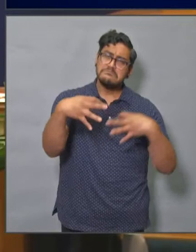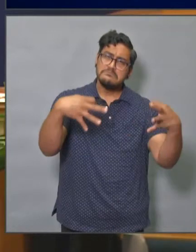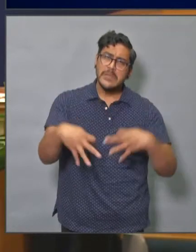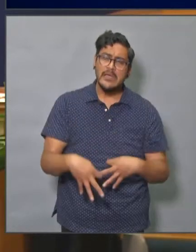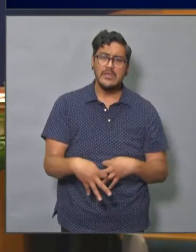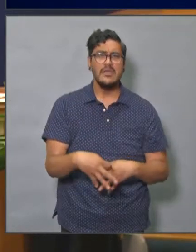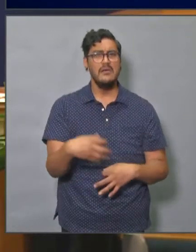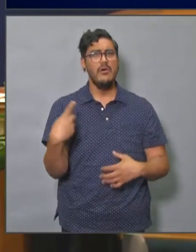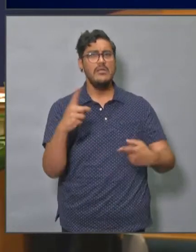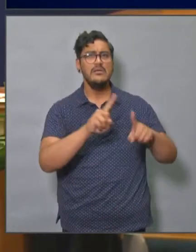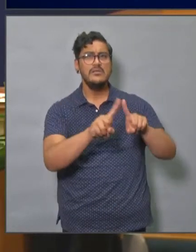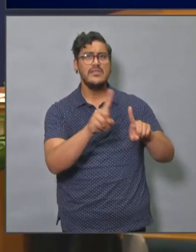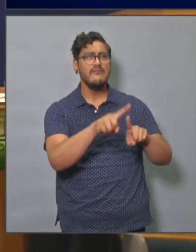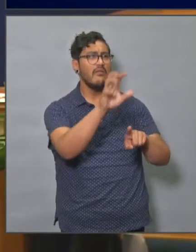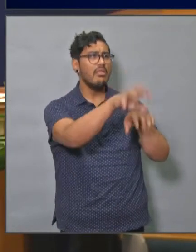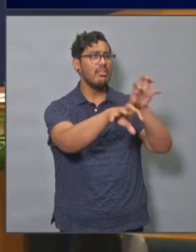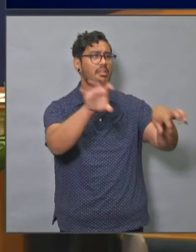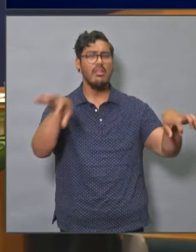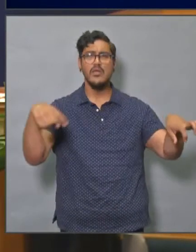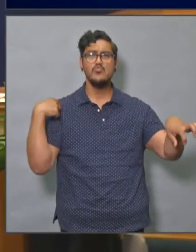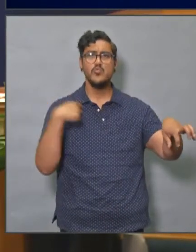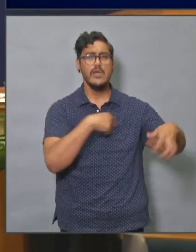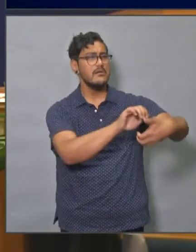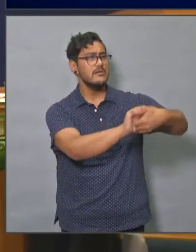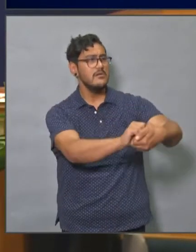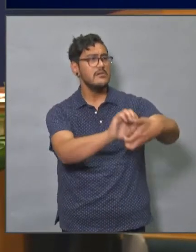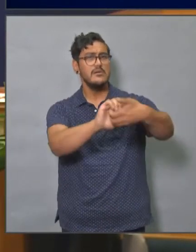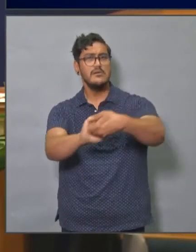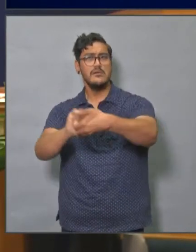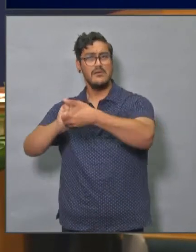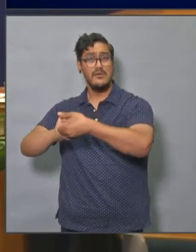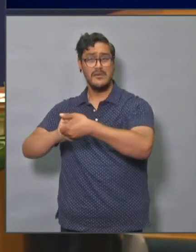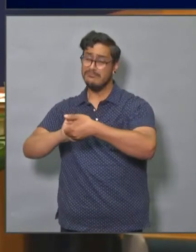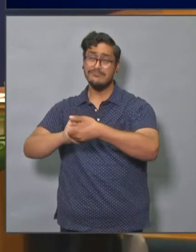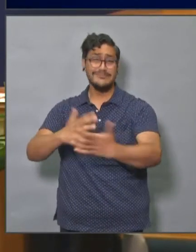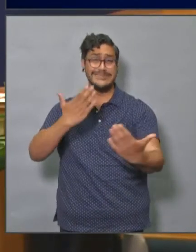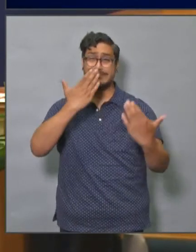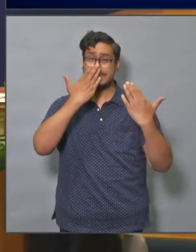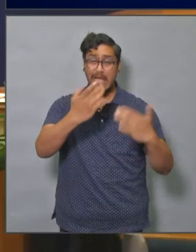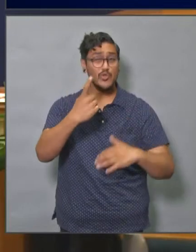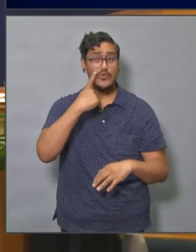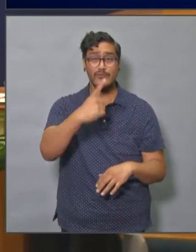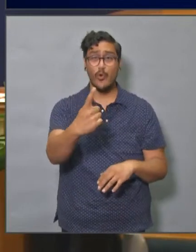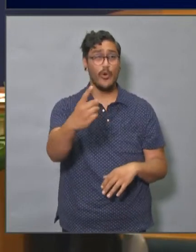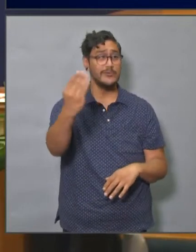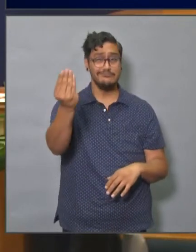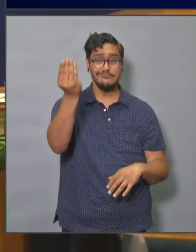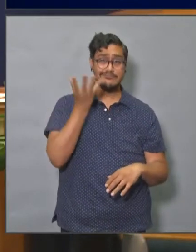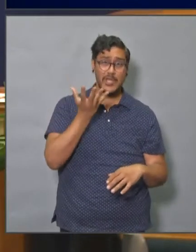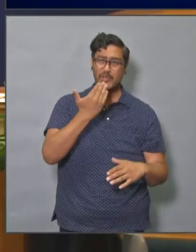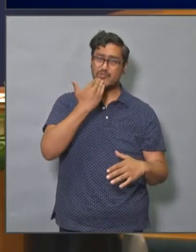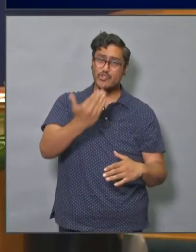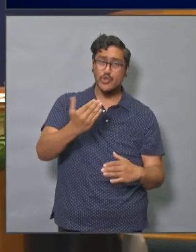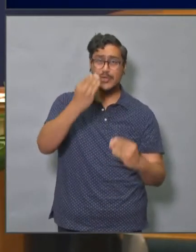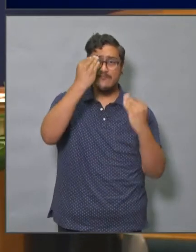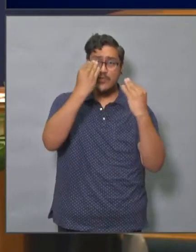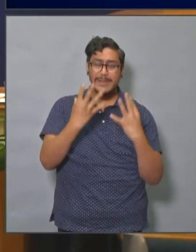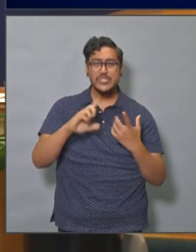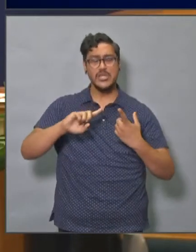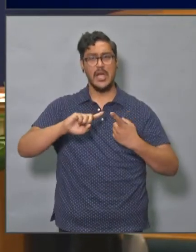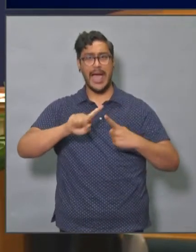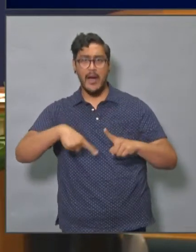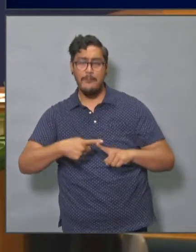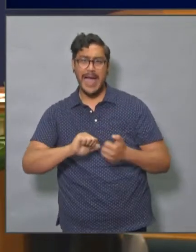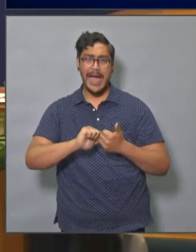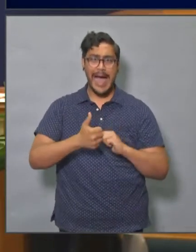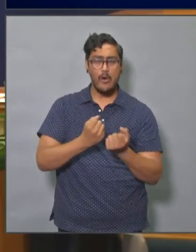sectors, first, thanks so much for all the sectors who provided us with lots of good information about how to make sure that we could